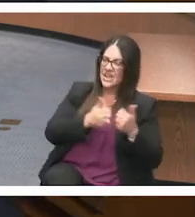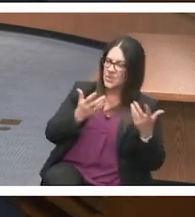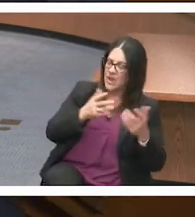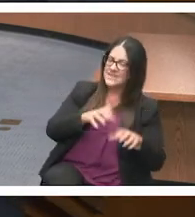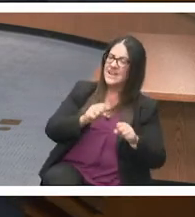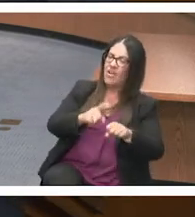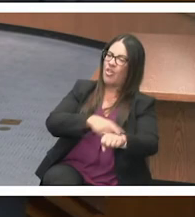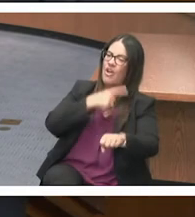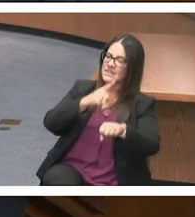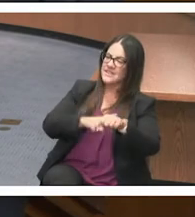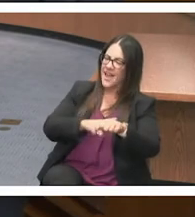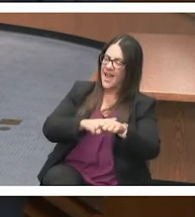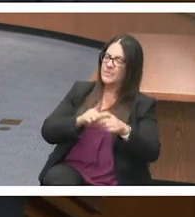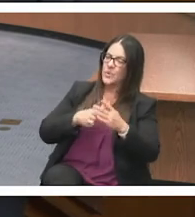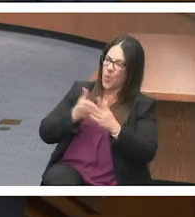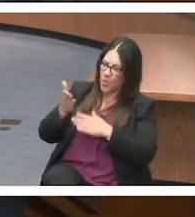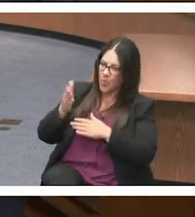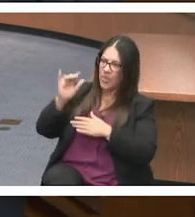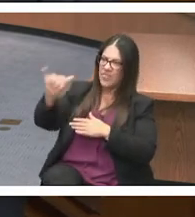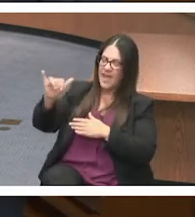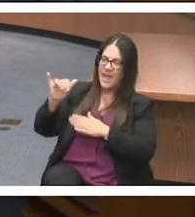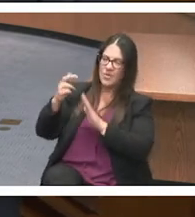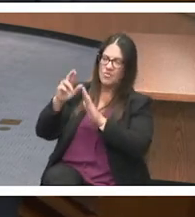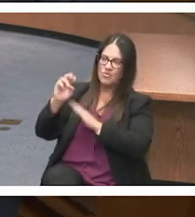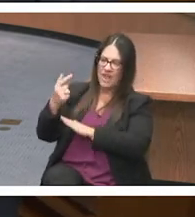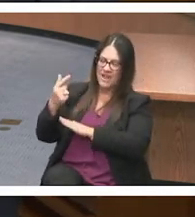actually proceed through this regulatory process,